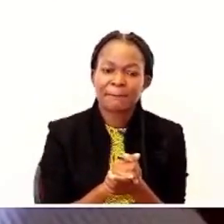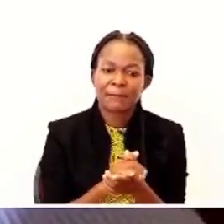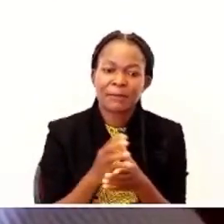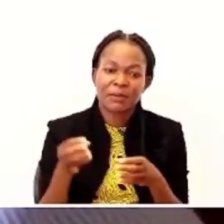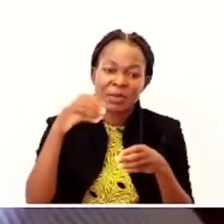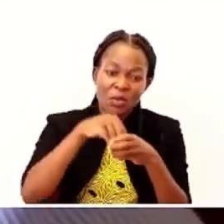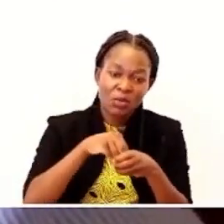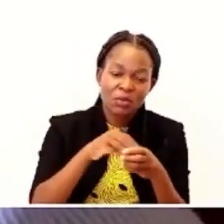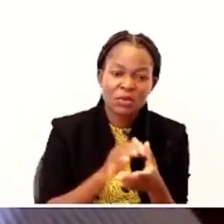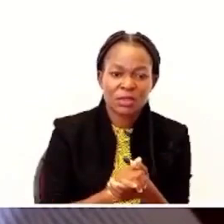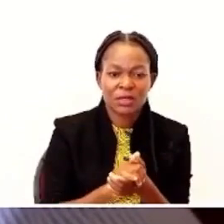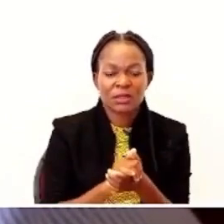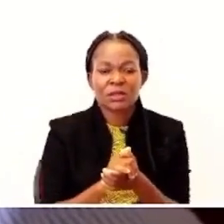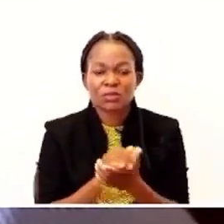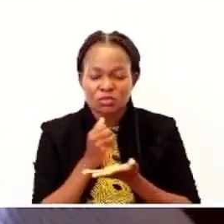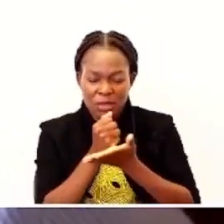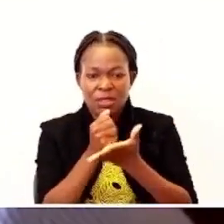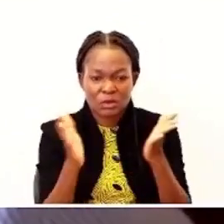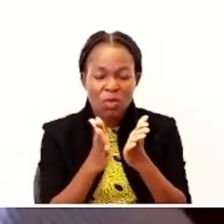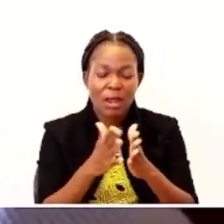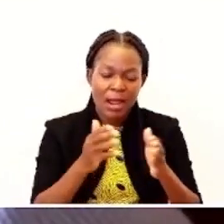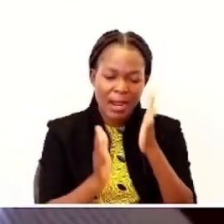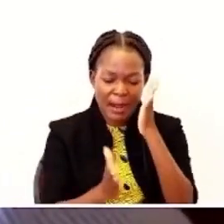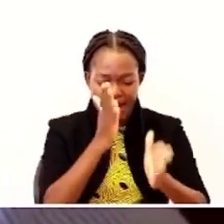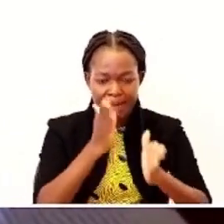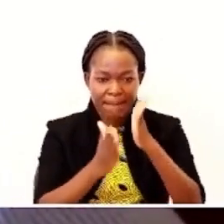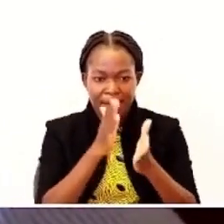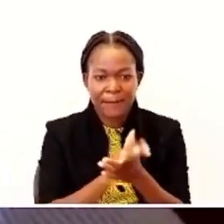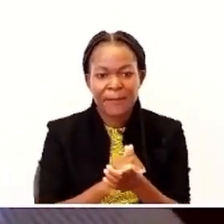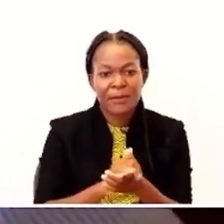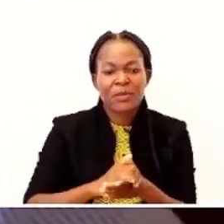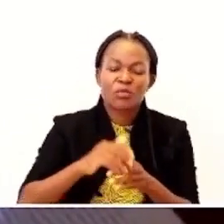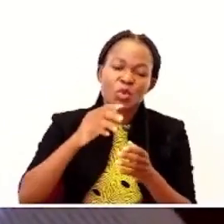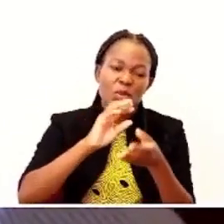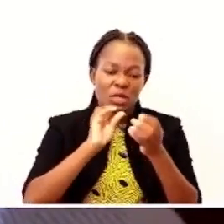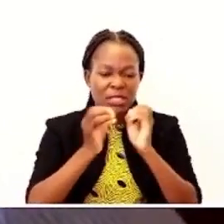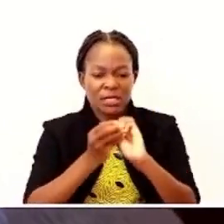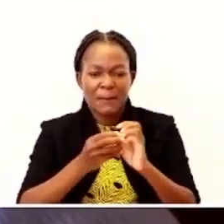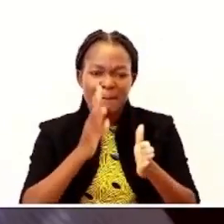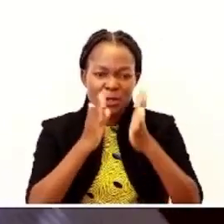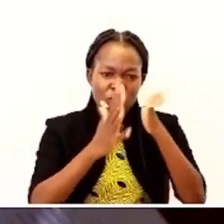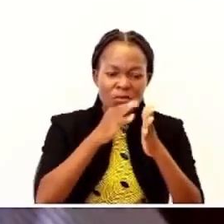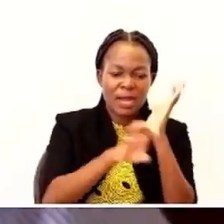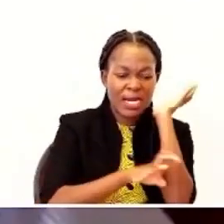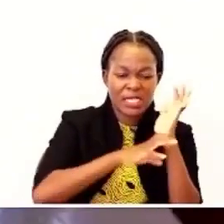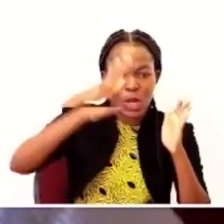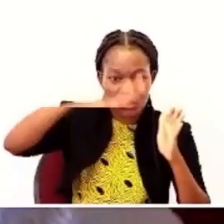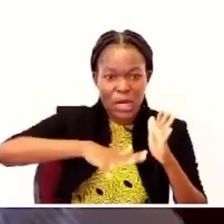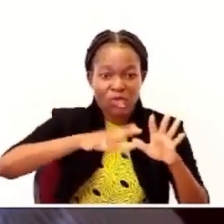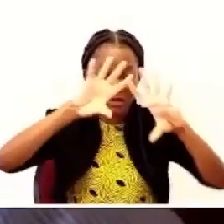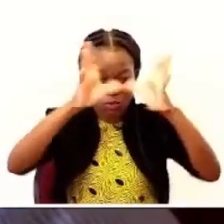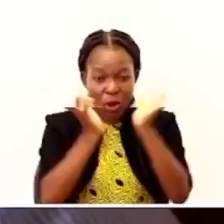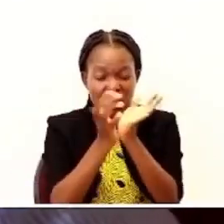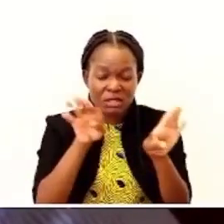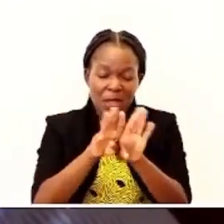increase the gulf or the gap between the global north and the global south. We cannot